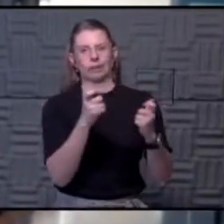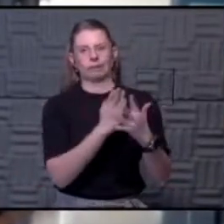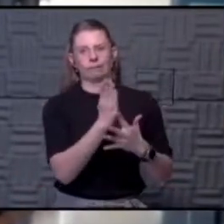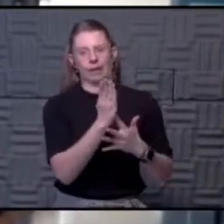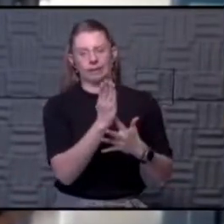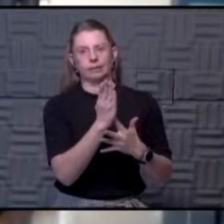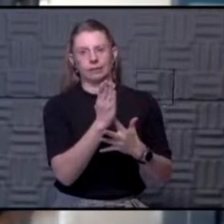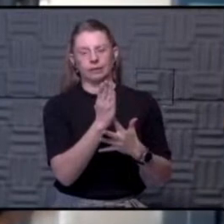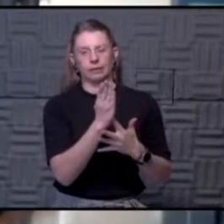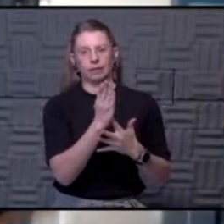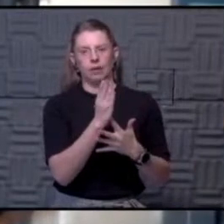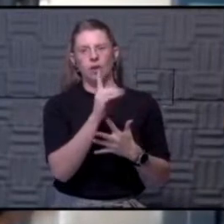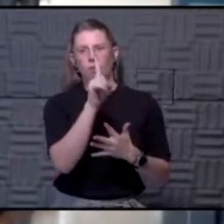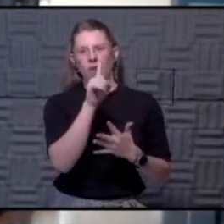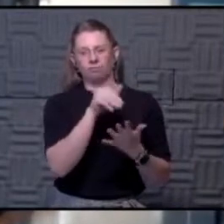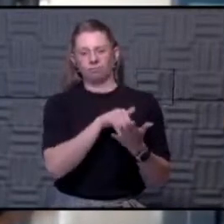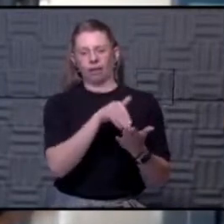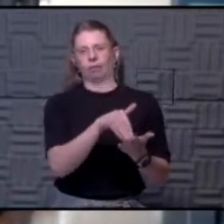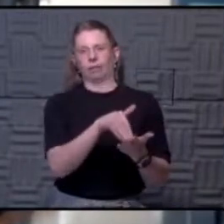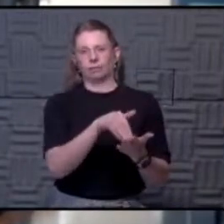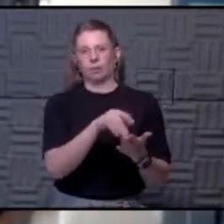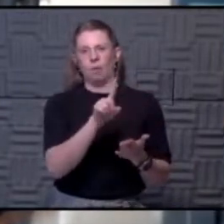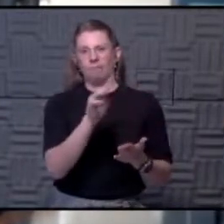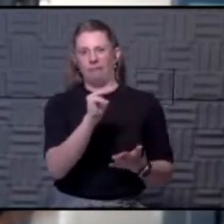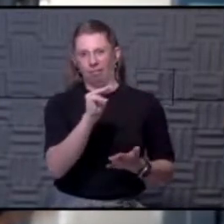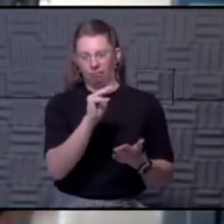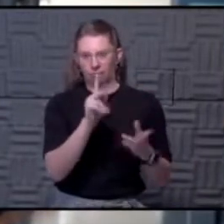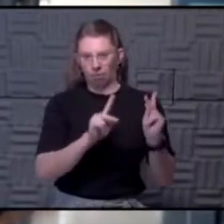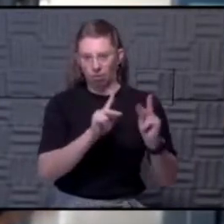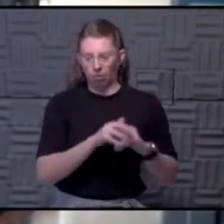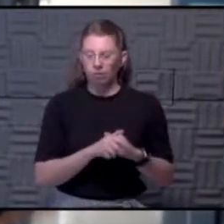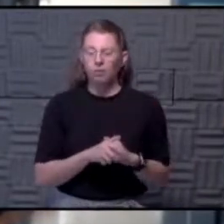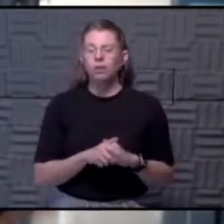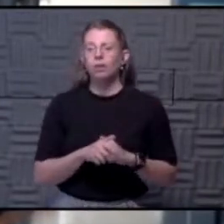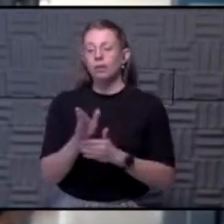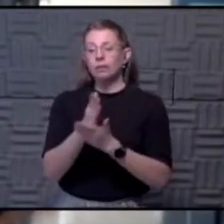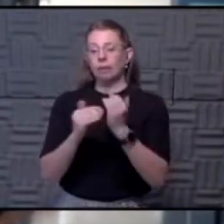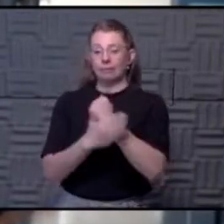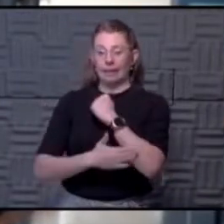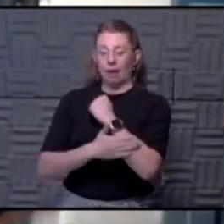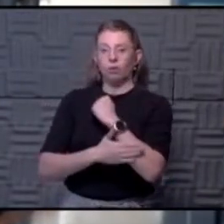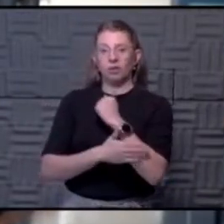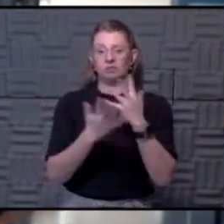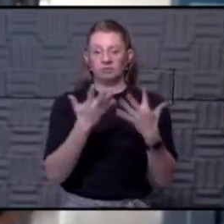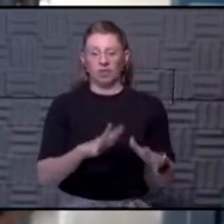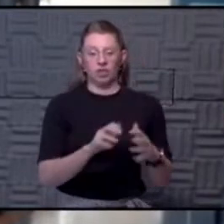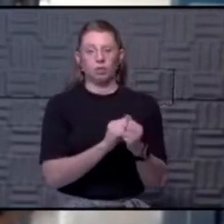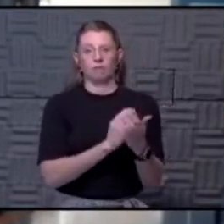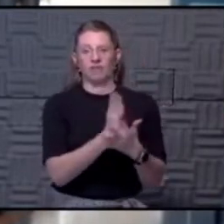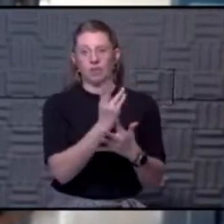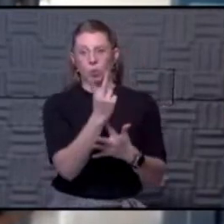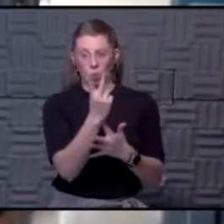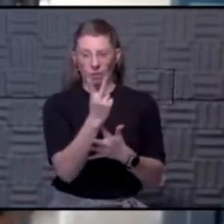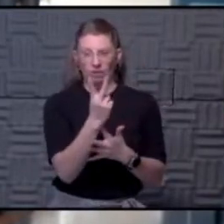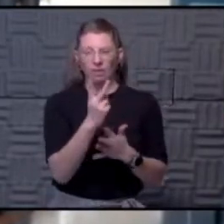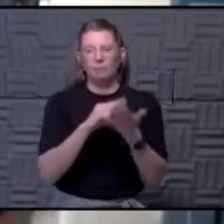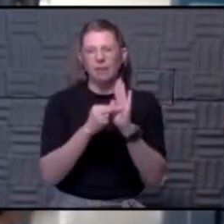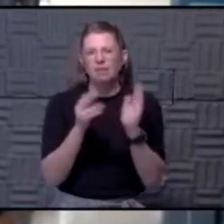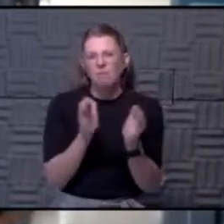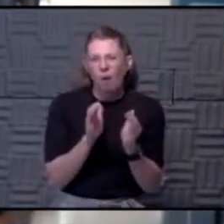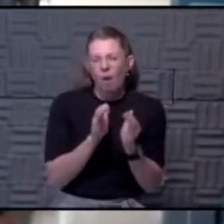Kansas. It's about 1 million people. And some of the counties are actually through with phase 2. Those are some of the smaller